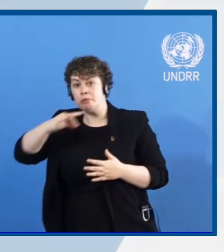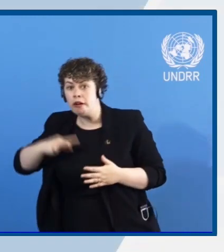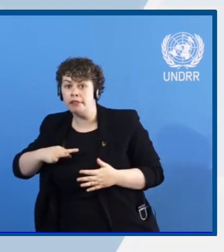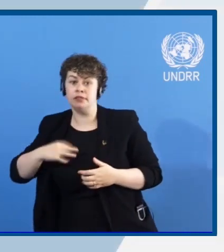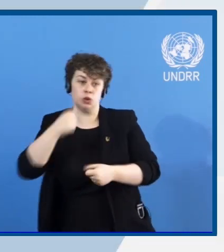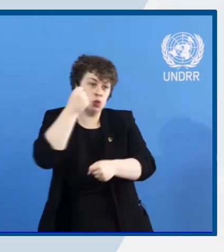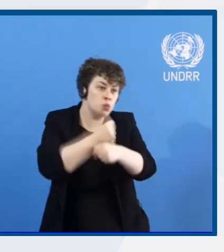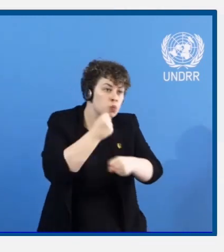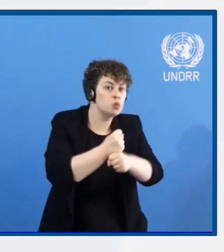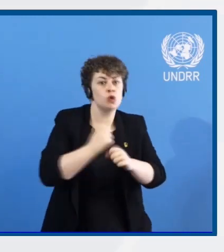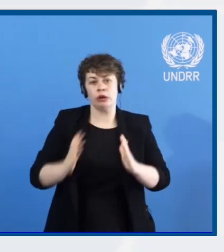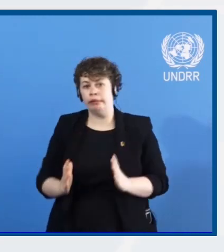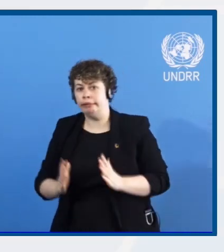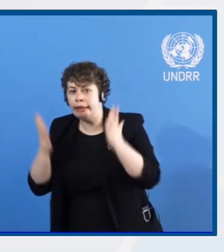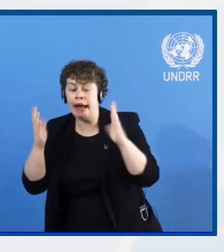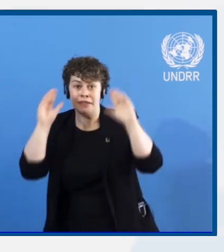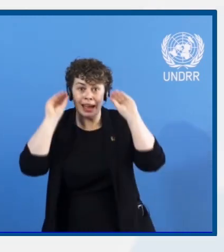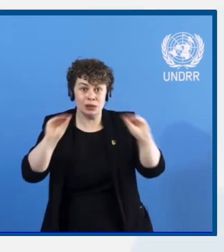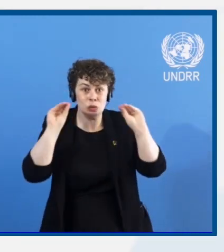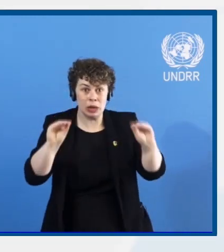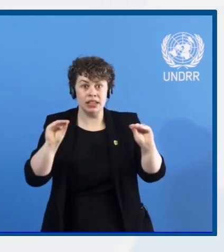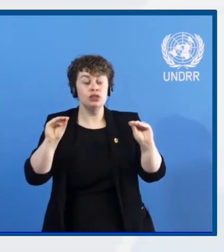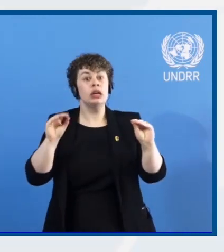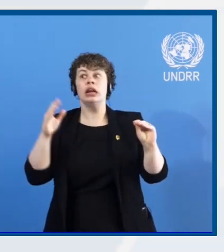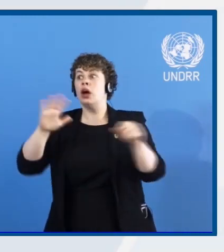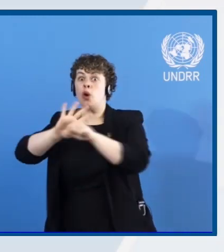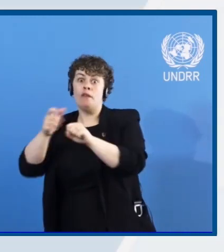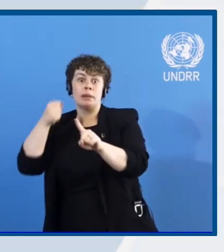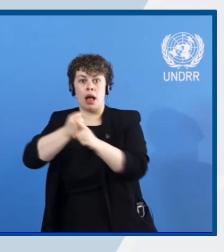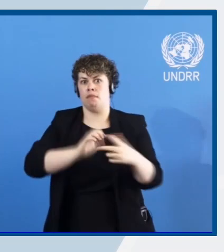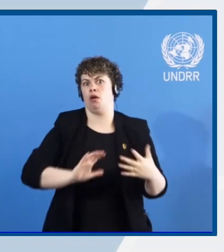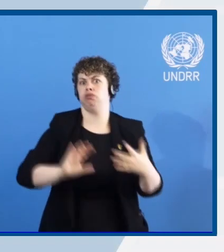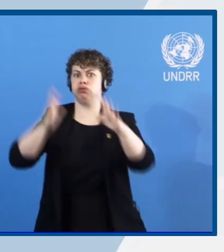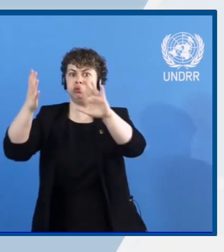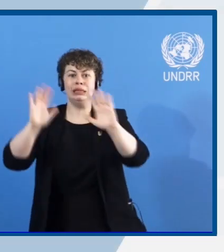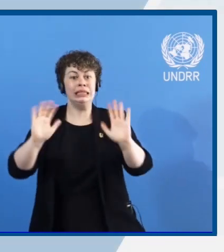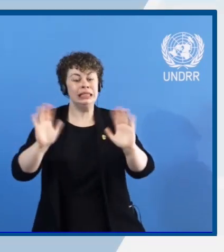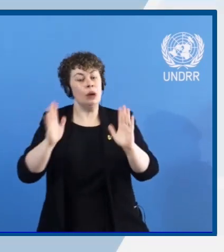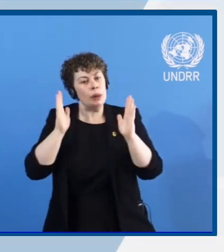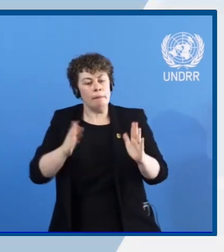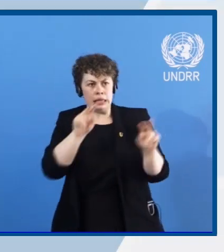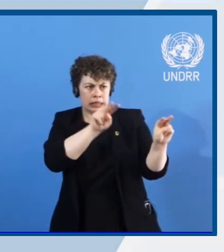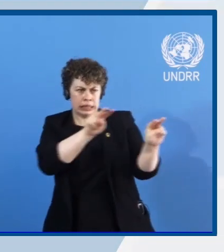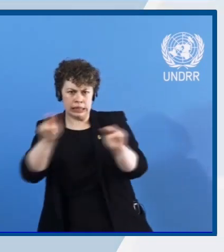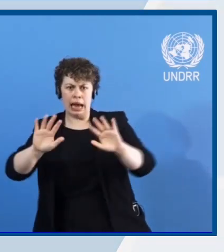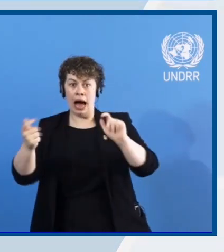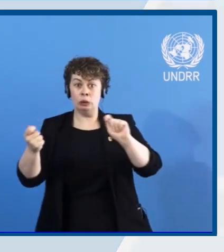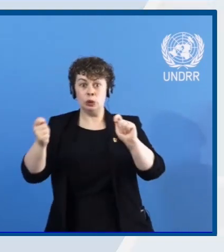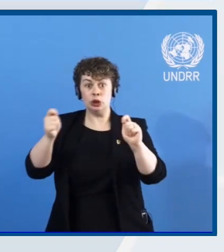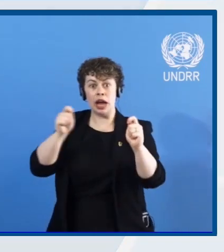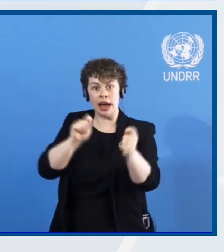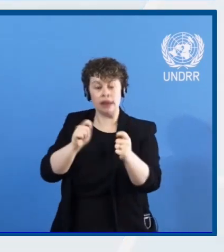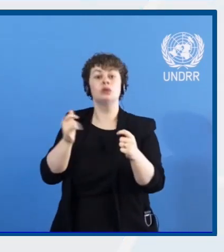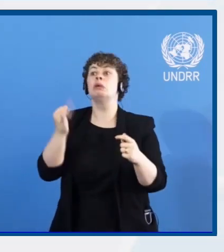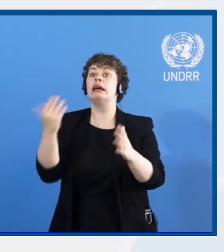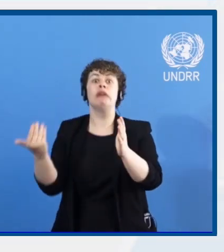these systems are fit to the crisis that we are facing. If we take, the first stakeholders, the governments,